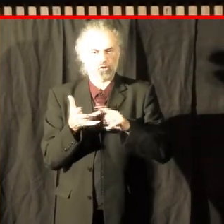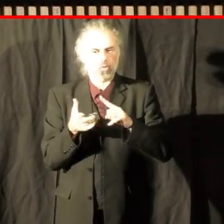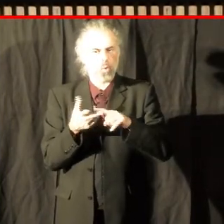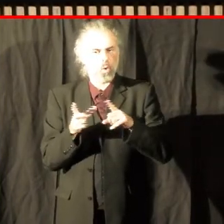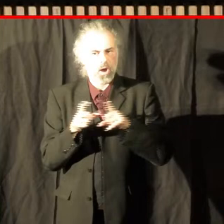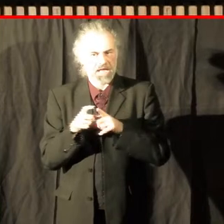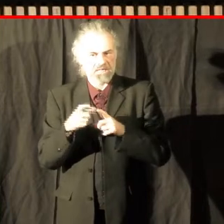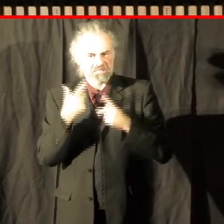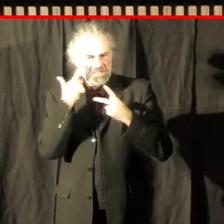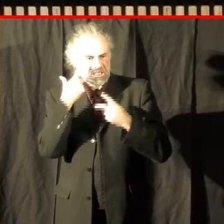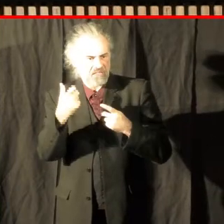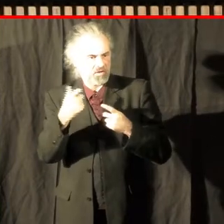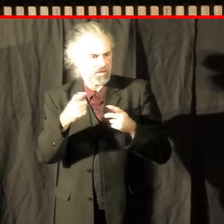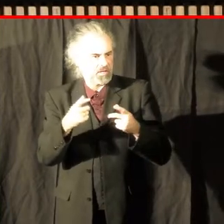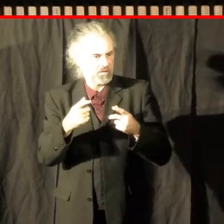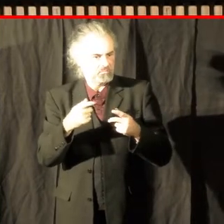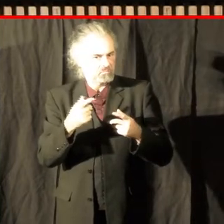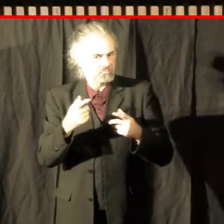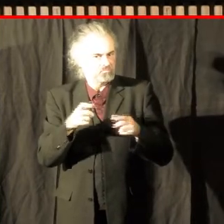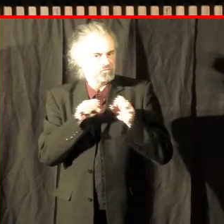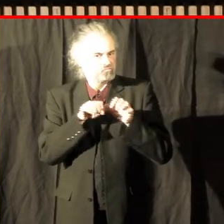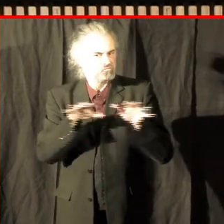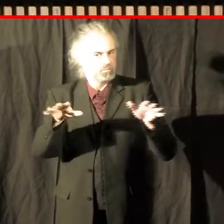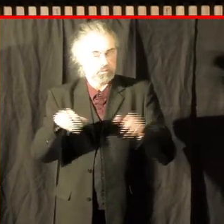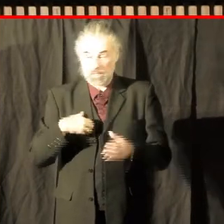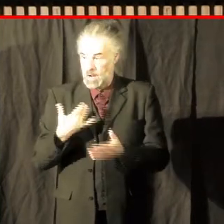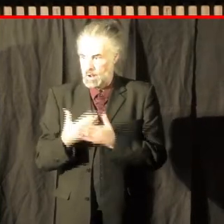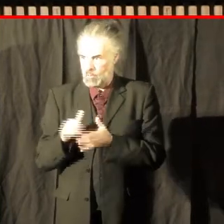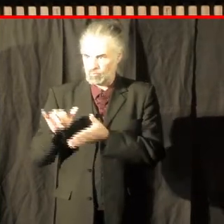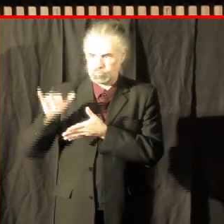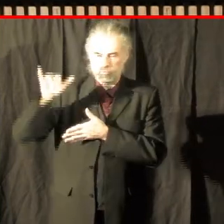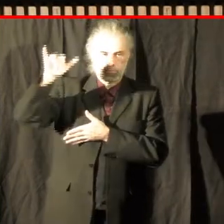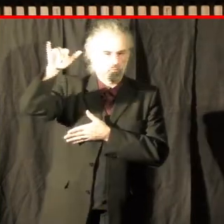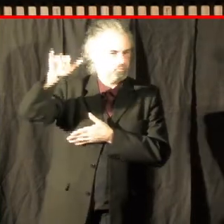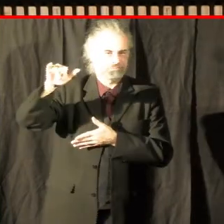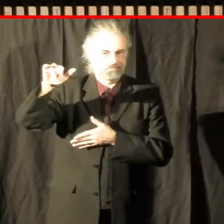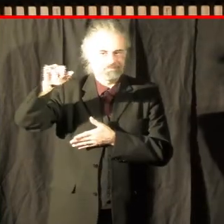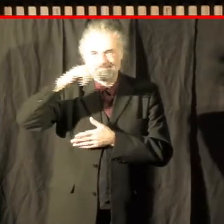so sorry, but actually he's on a plane at the moment and he doesn't have any reception.